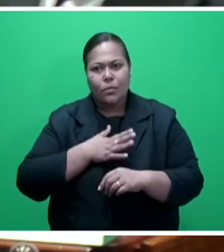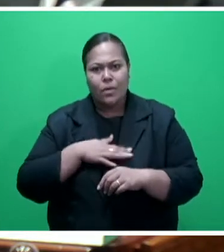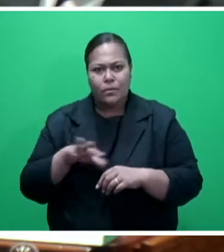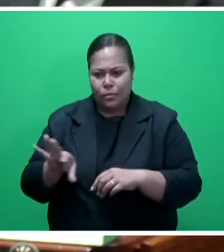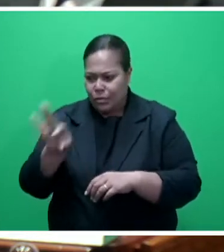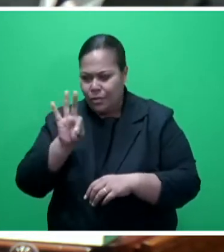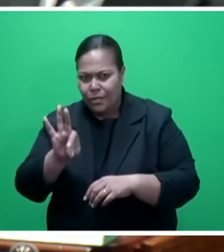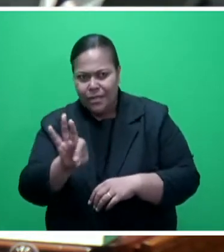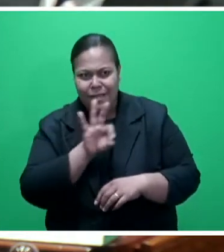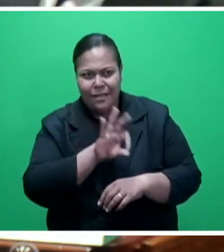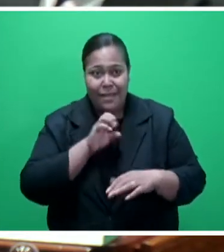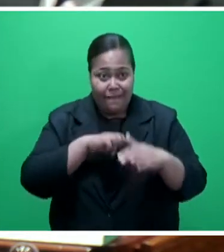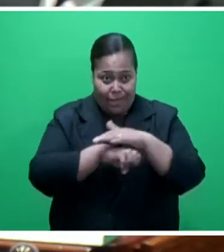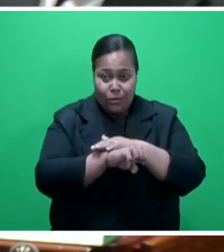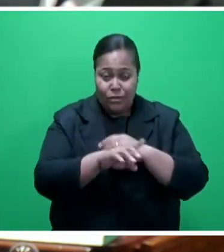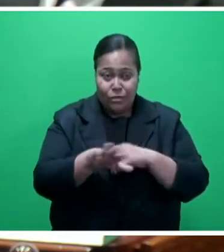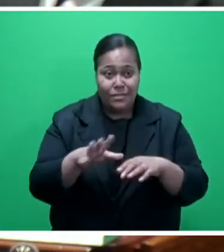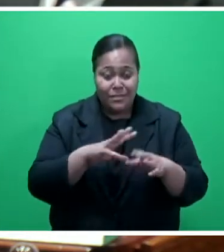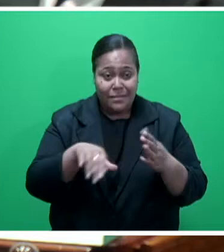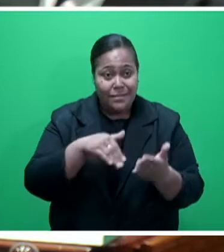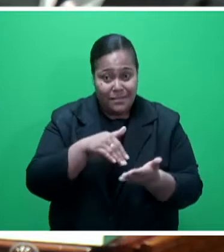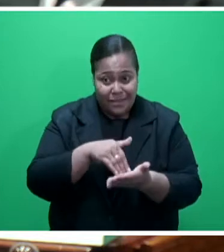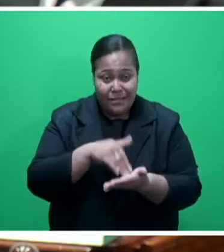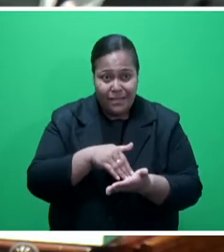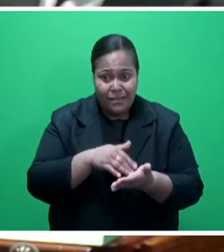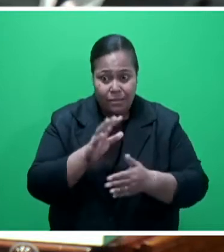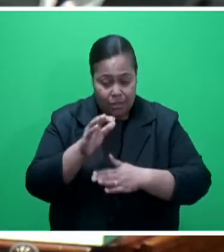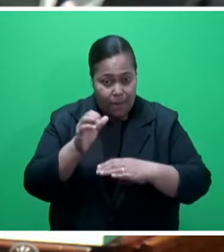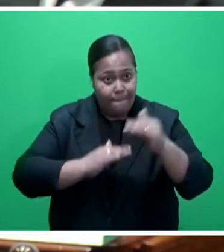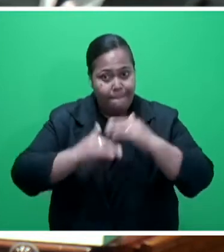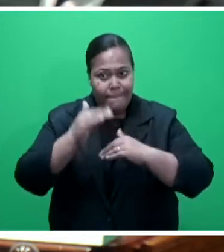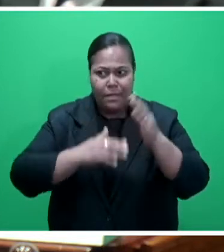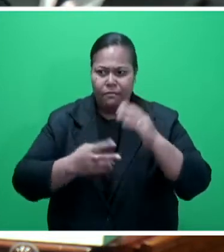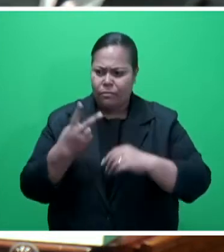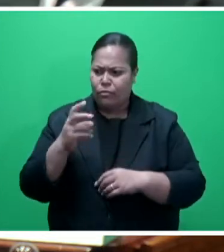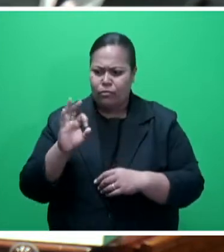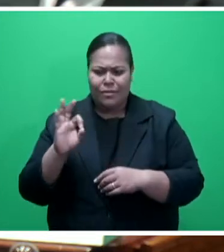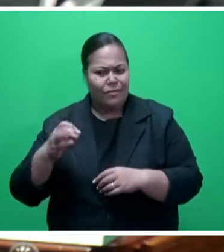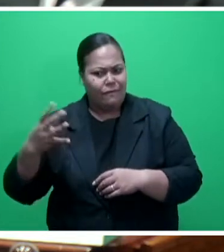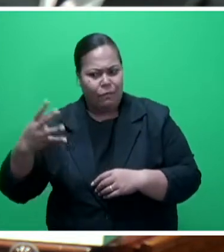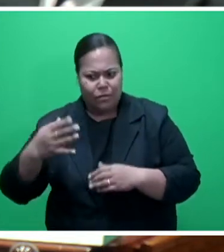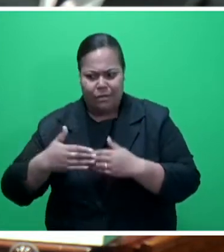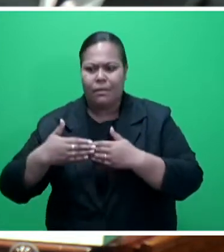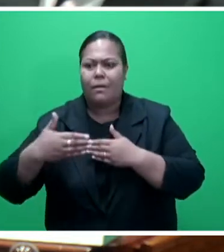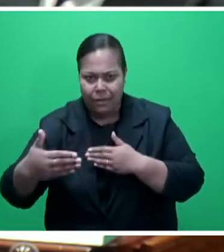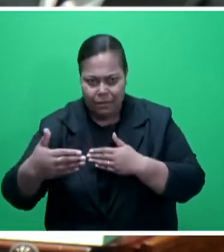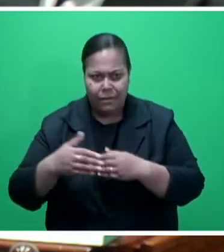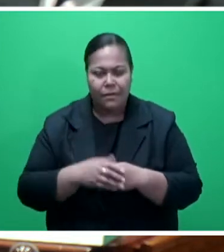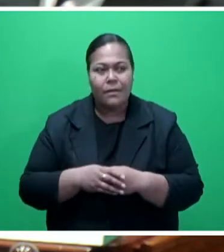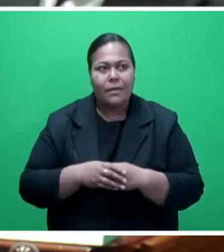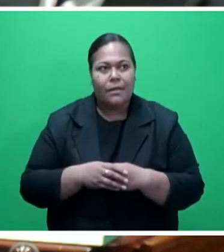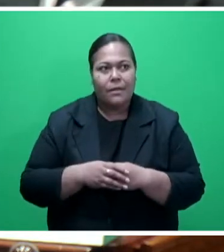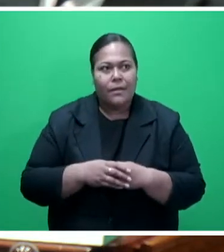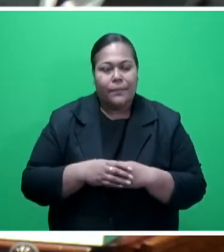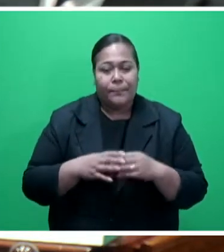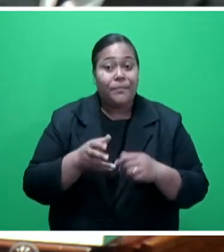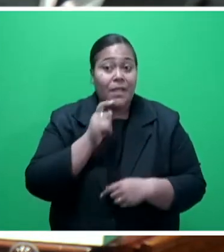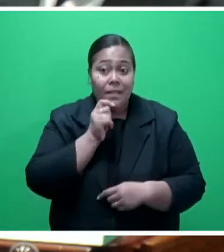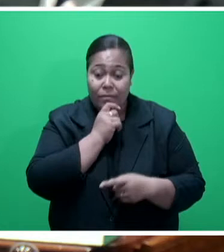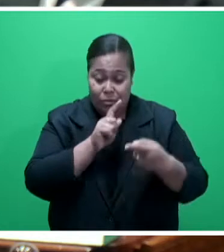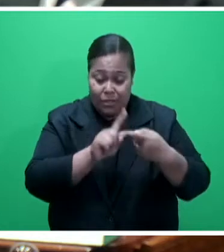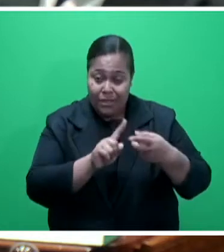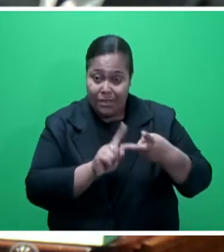of the evacuation centers that were constructed from 2014 onwards. 2014, Welang Evacuation Center,